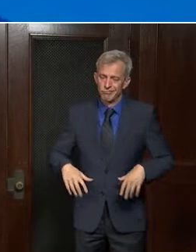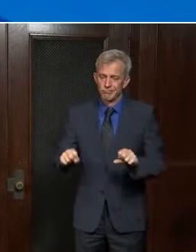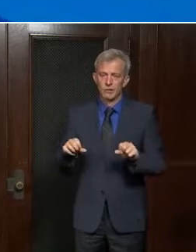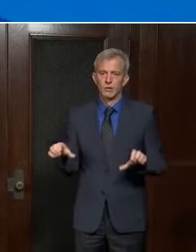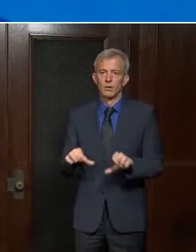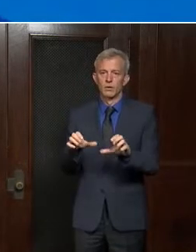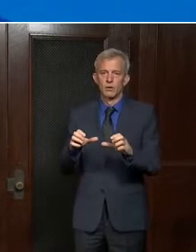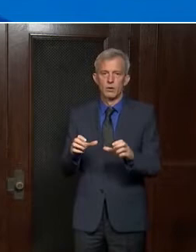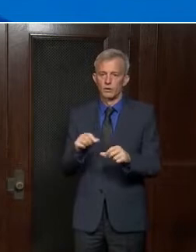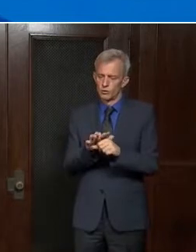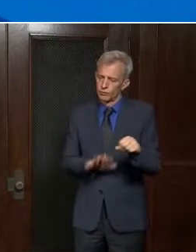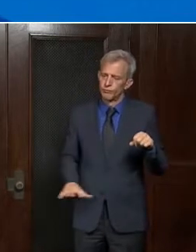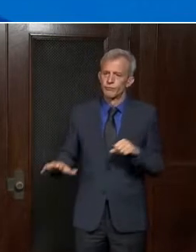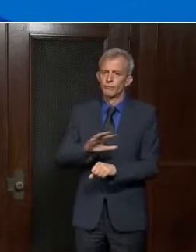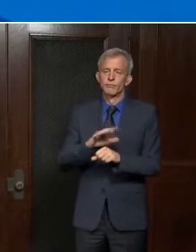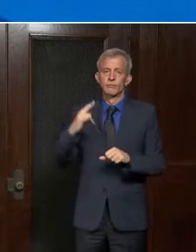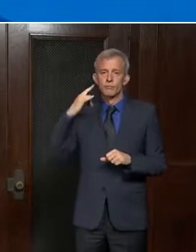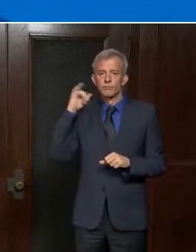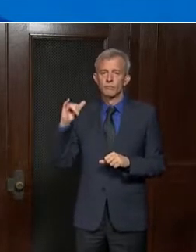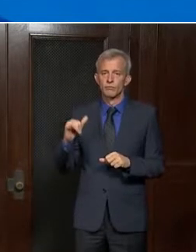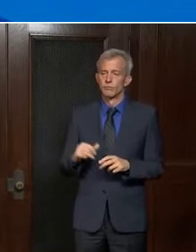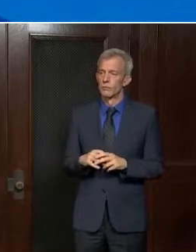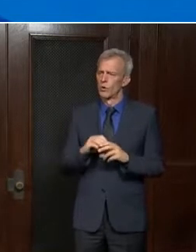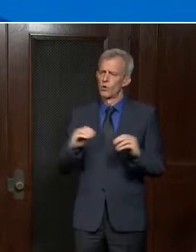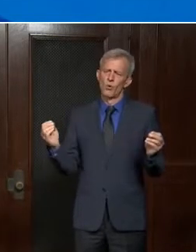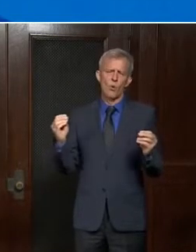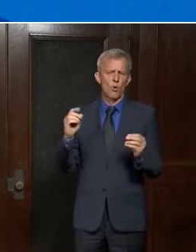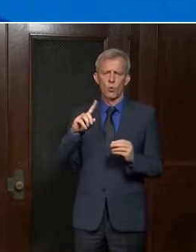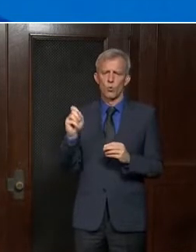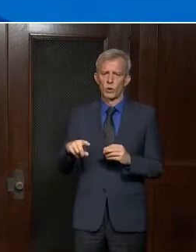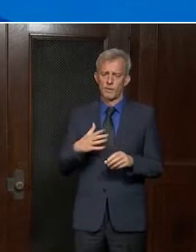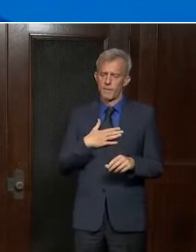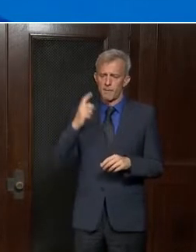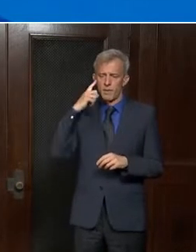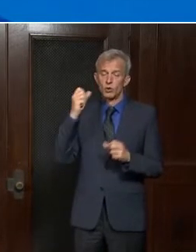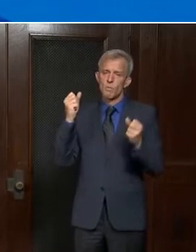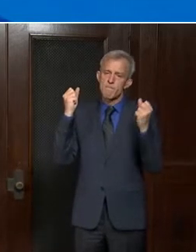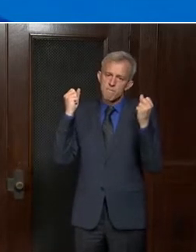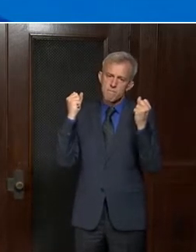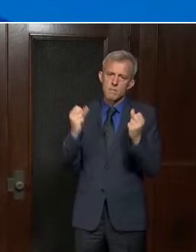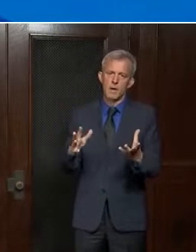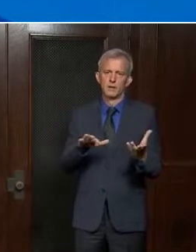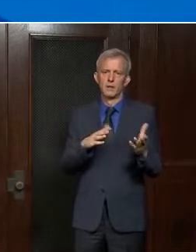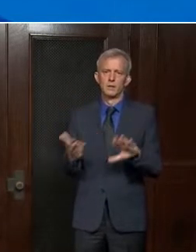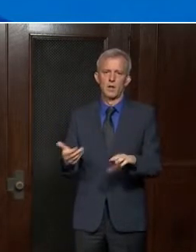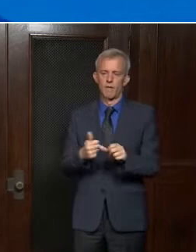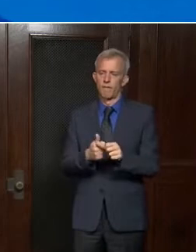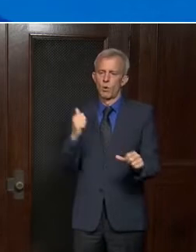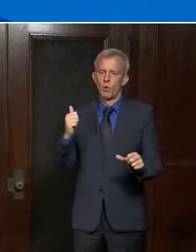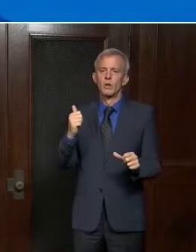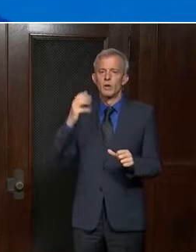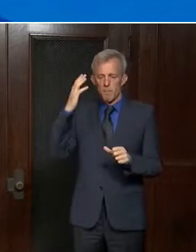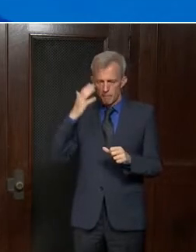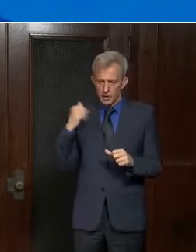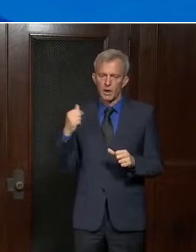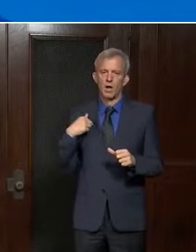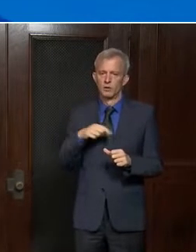throughout California. There is no question in my mind that so many deaths were averted because of those